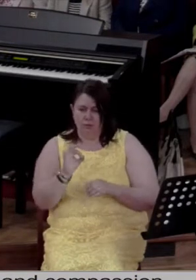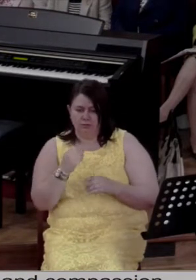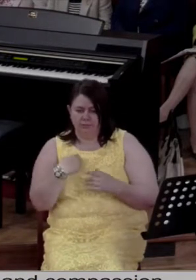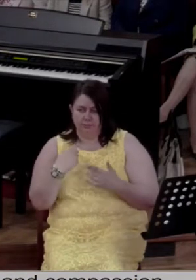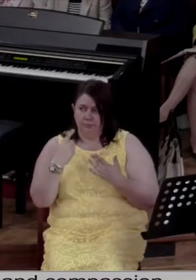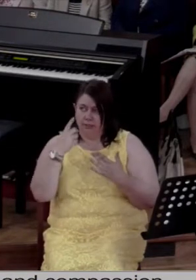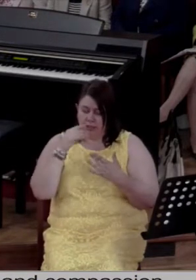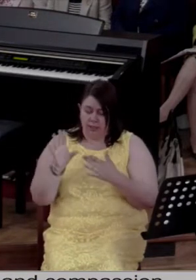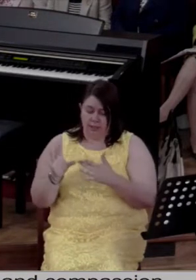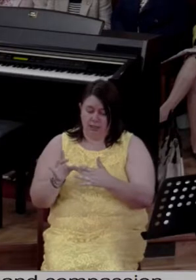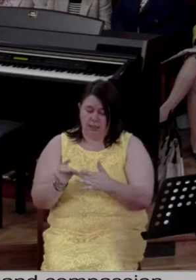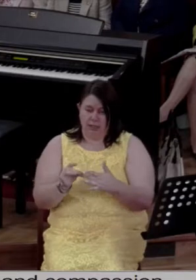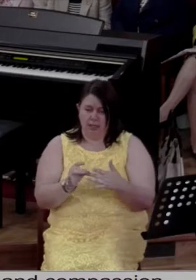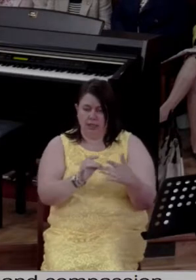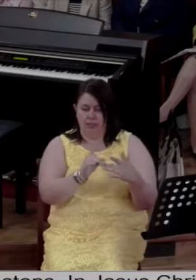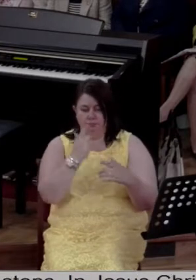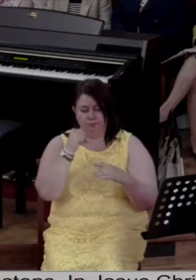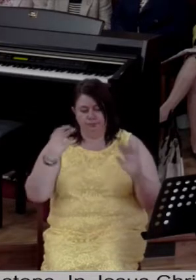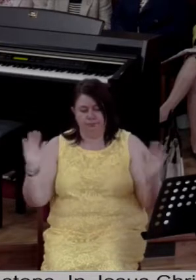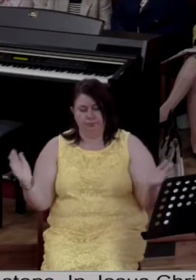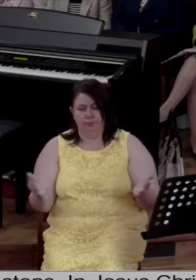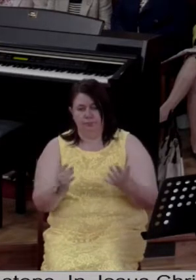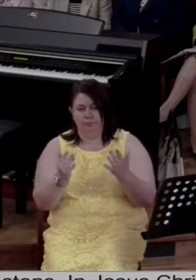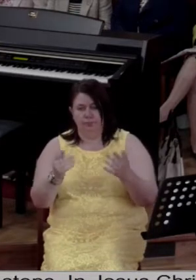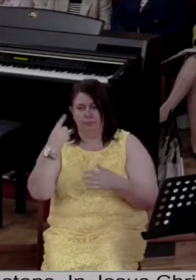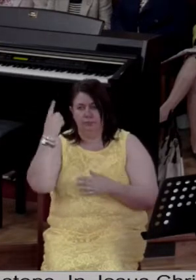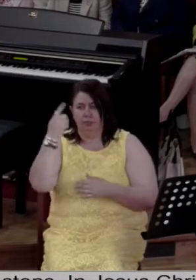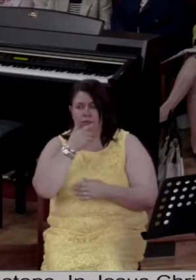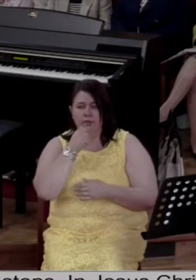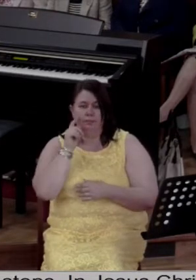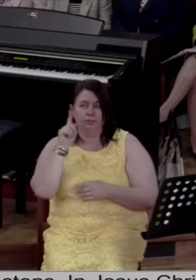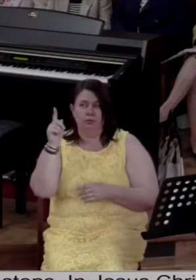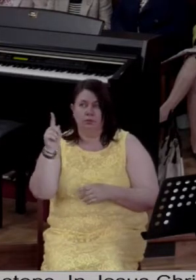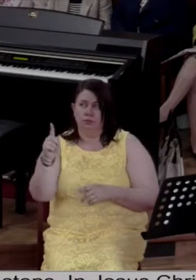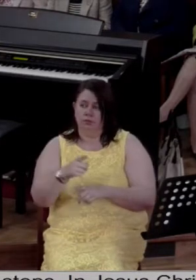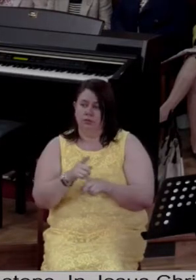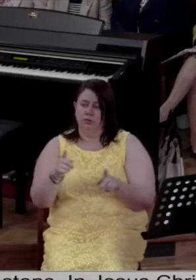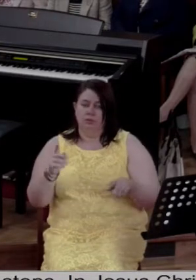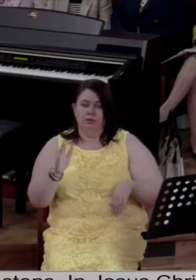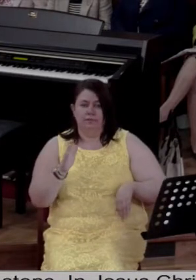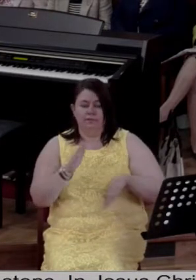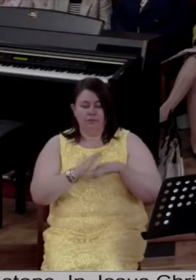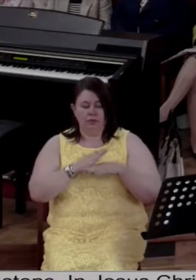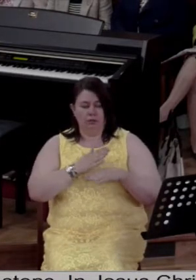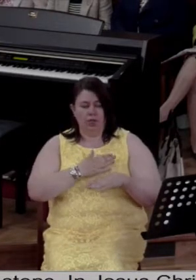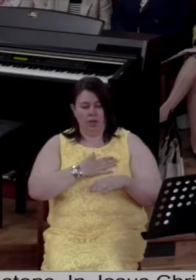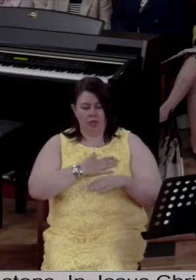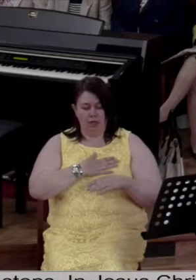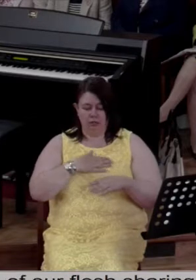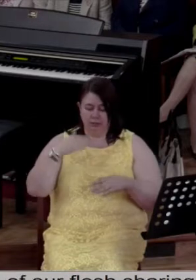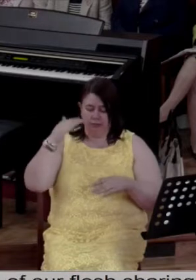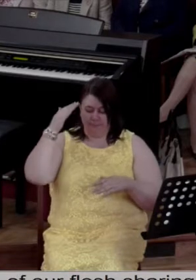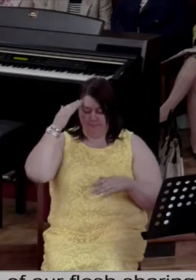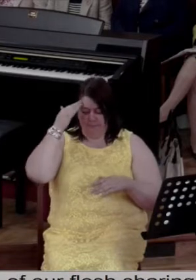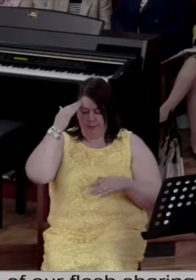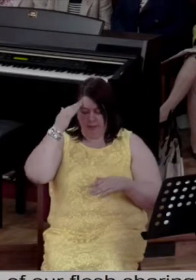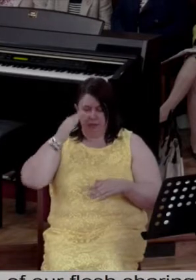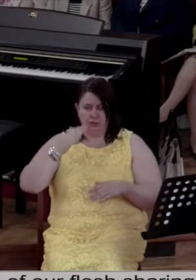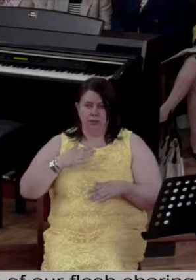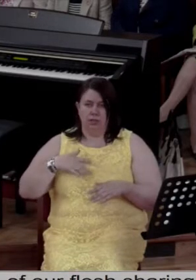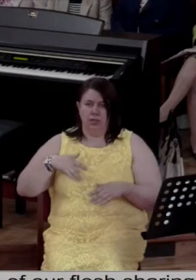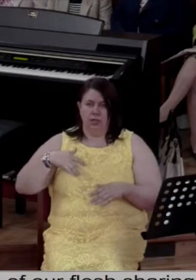and inspiration to God's people. You fill our hearts and our minds and our lives with